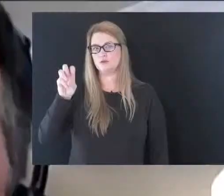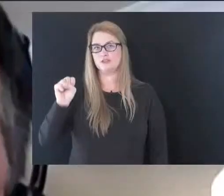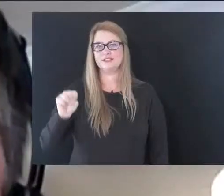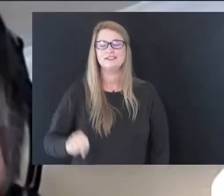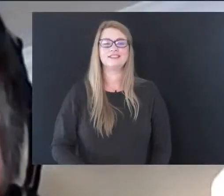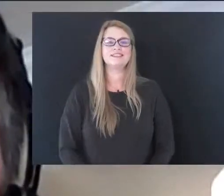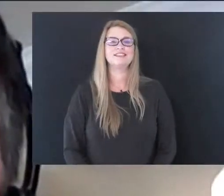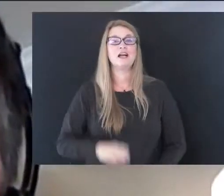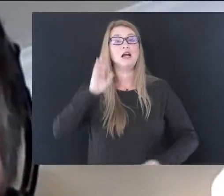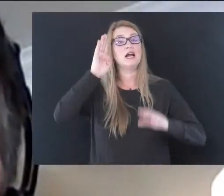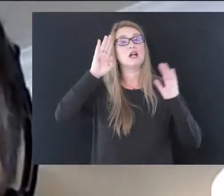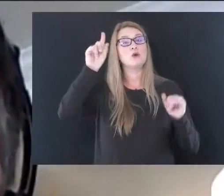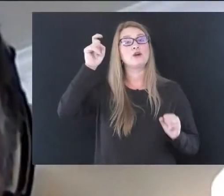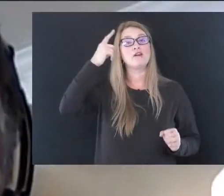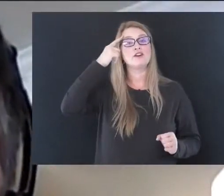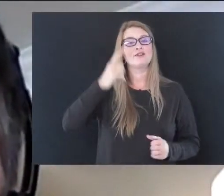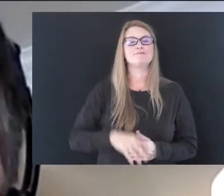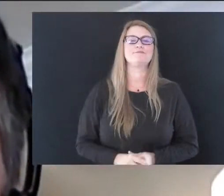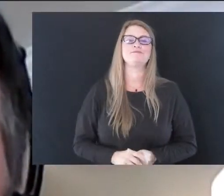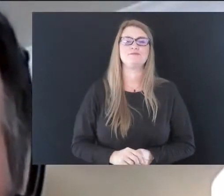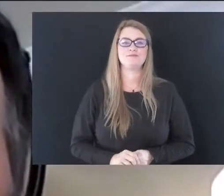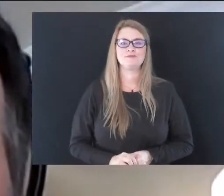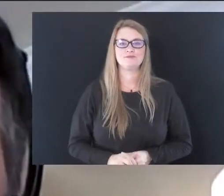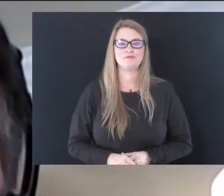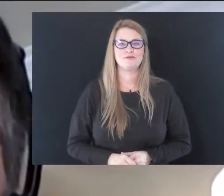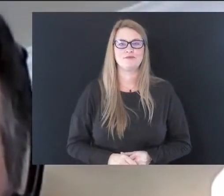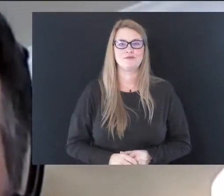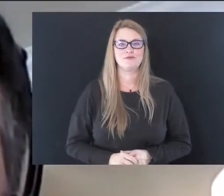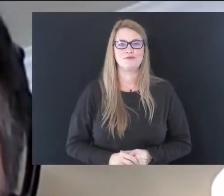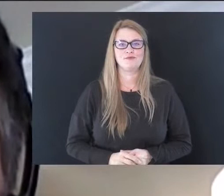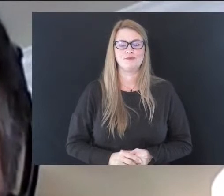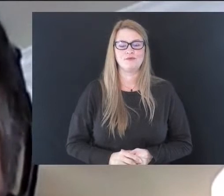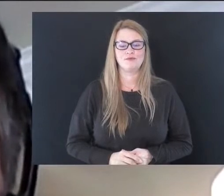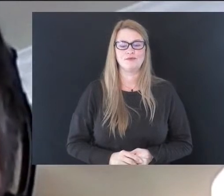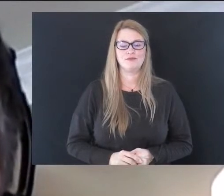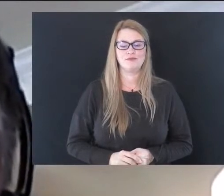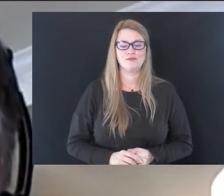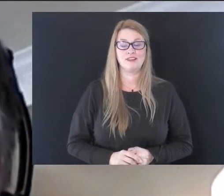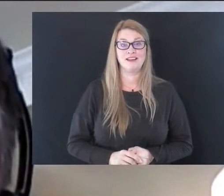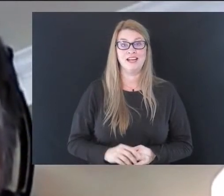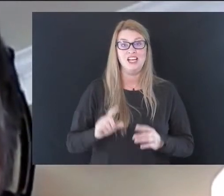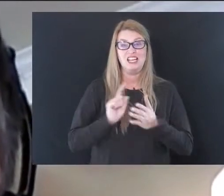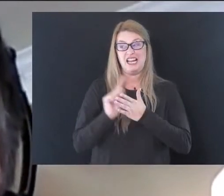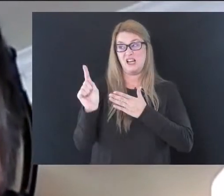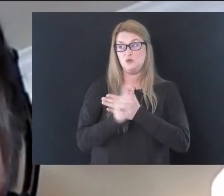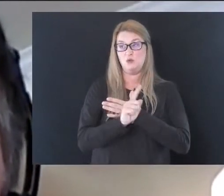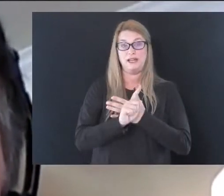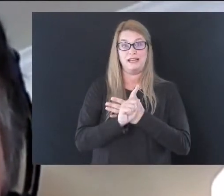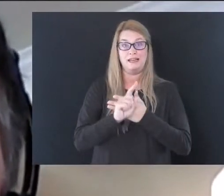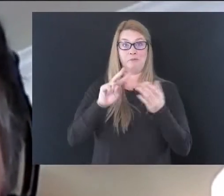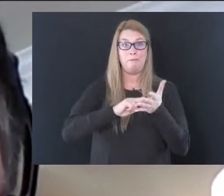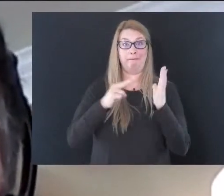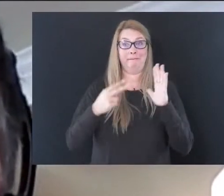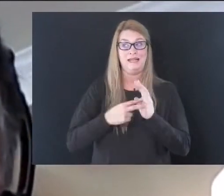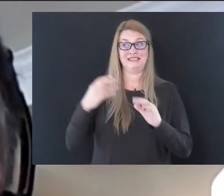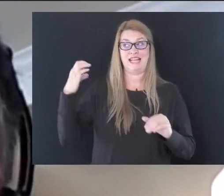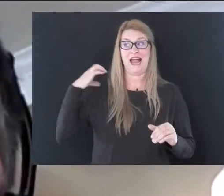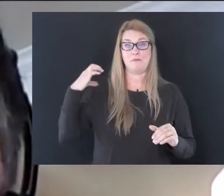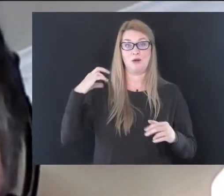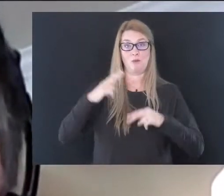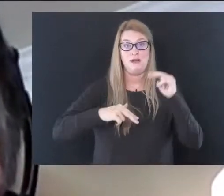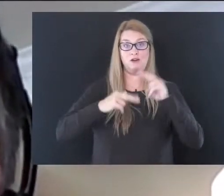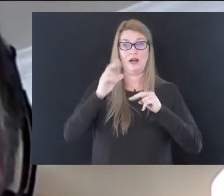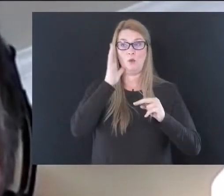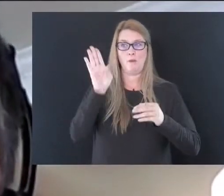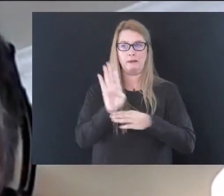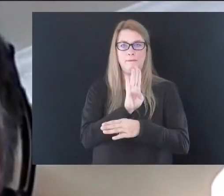Hi, Governor. Hi, everyone. Governor, as you noted, the Capitol is going to be busy starting next week with the return of the legislature, kicking